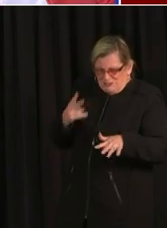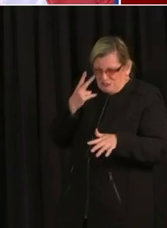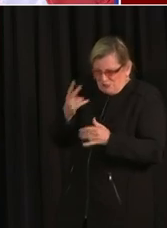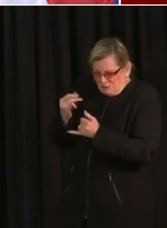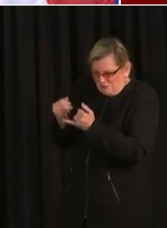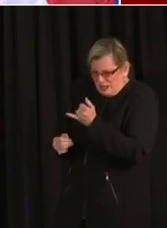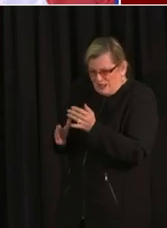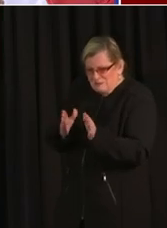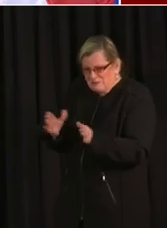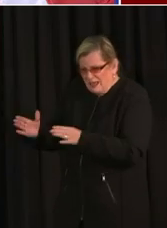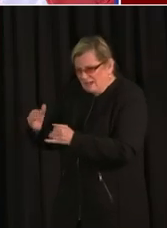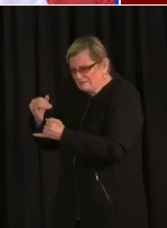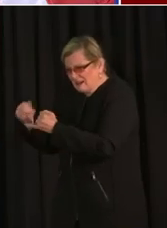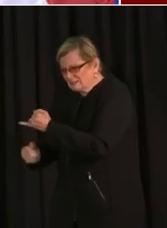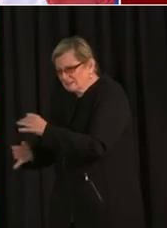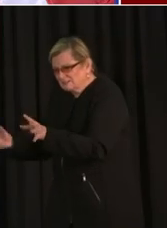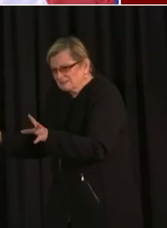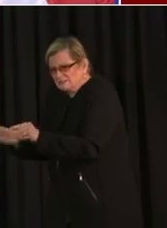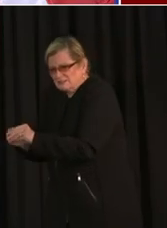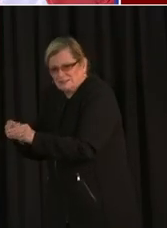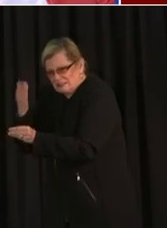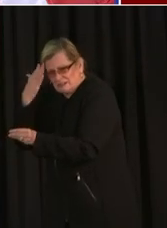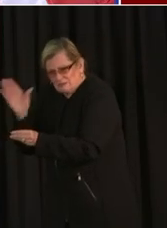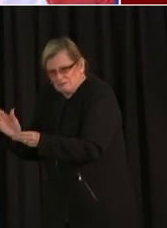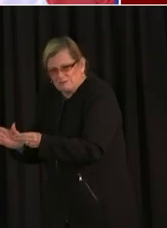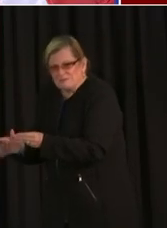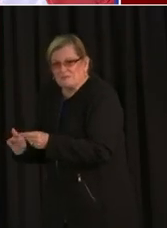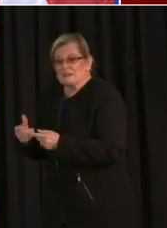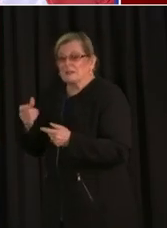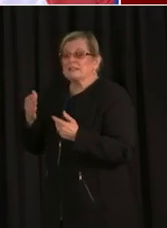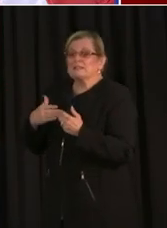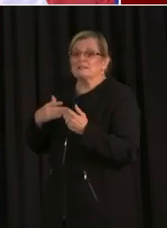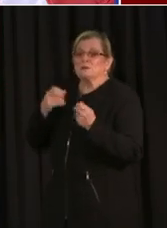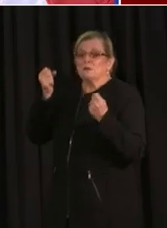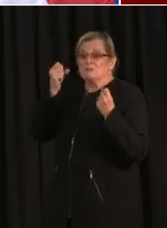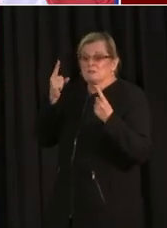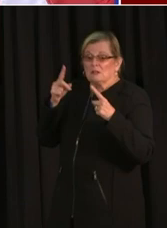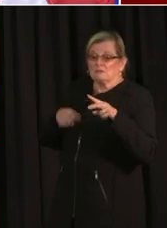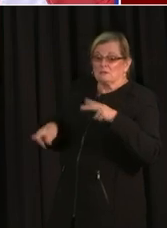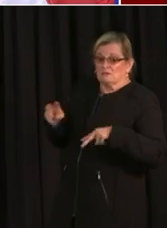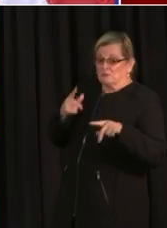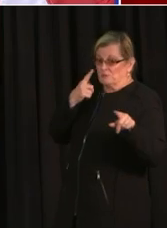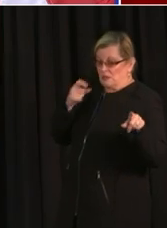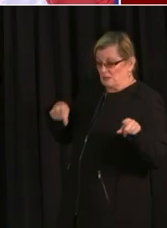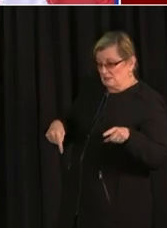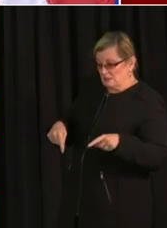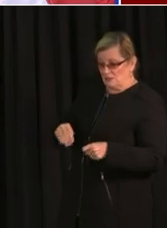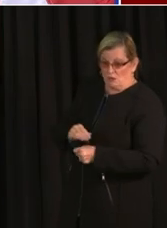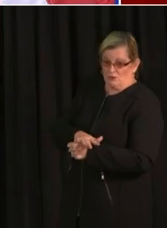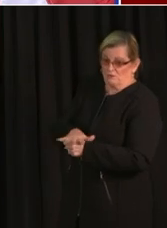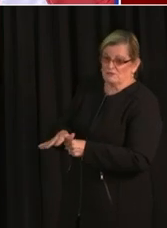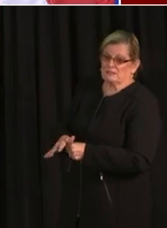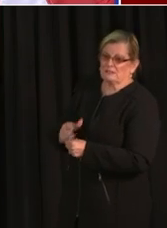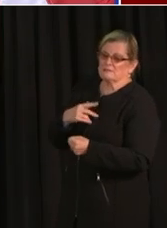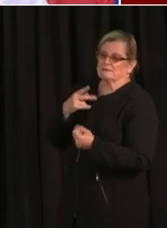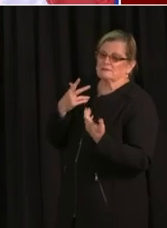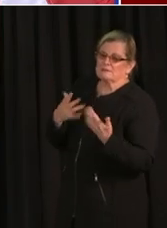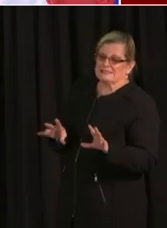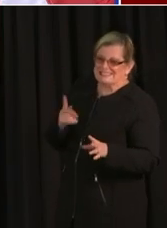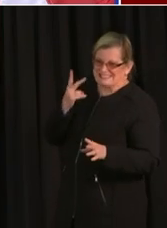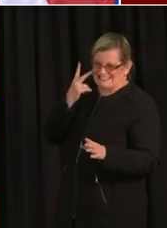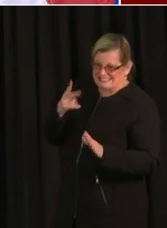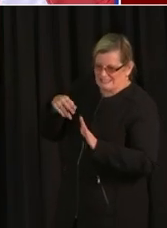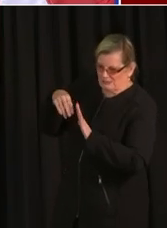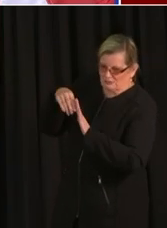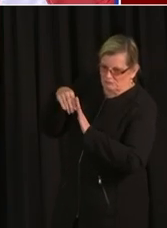comes out to. But just to put that in some perspective, because of this pandemic, we have seen a decrease